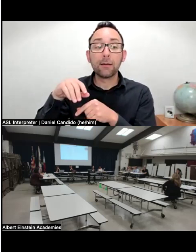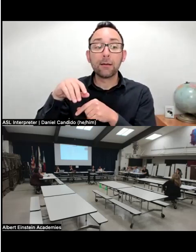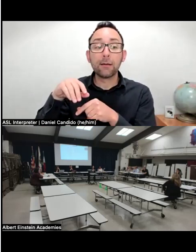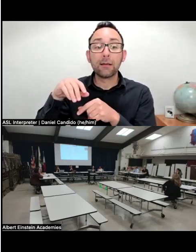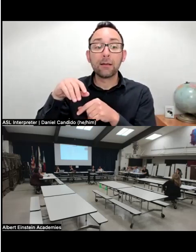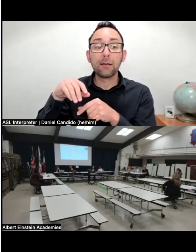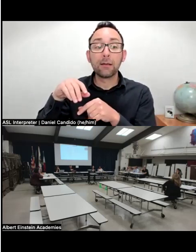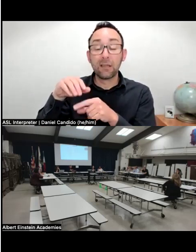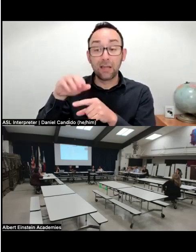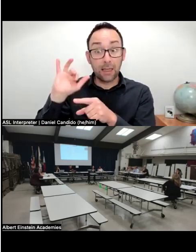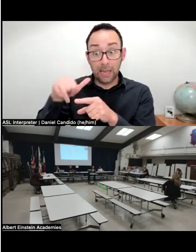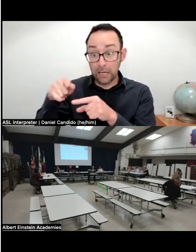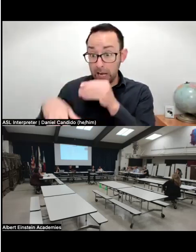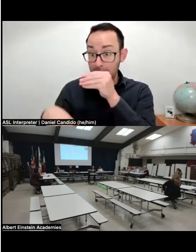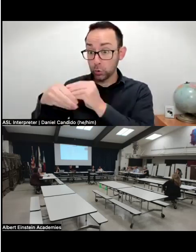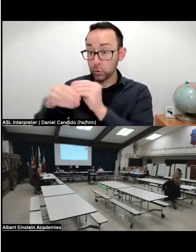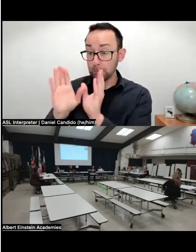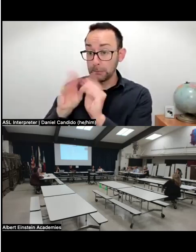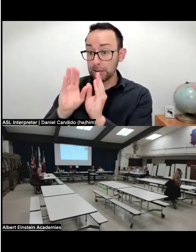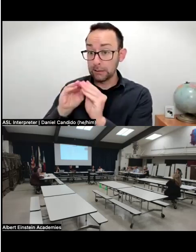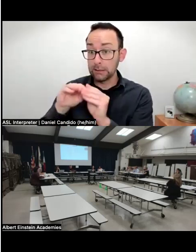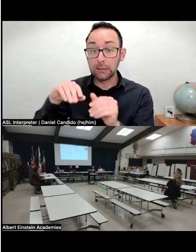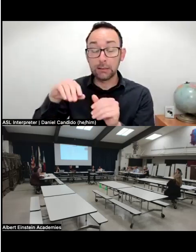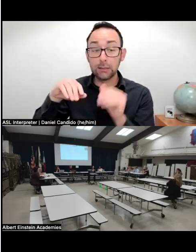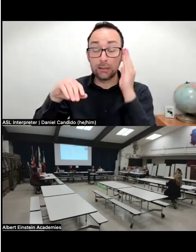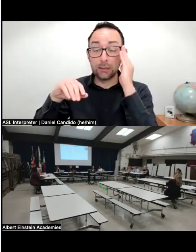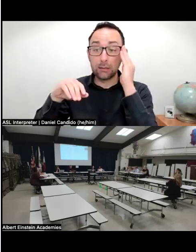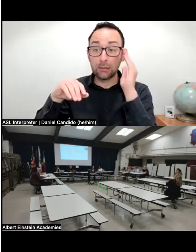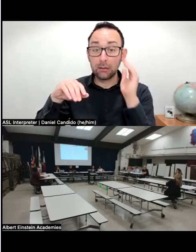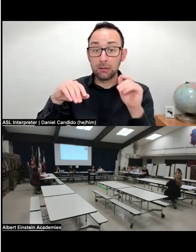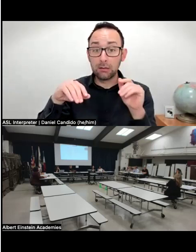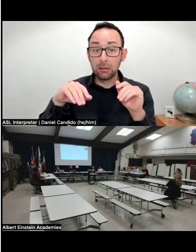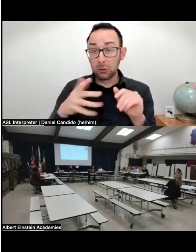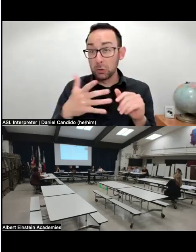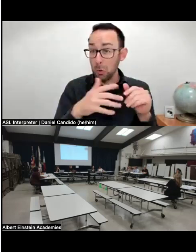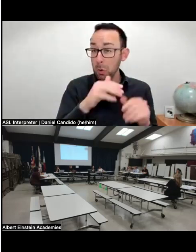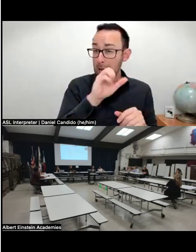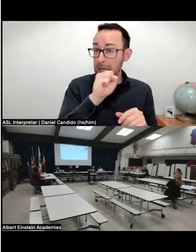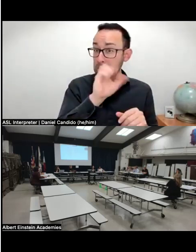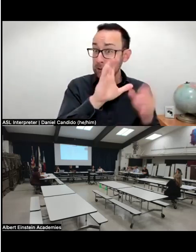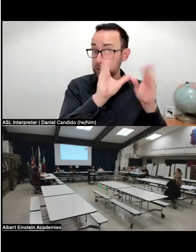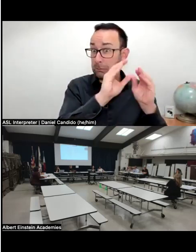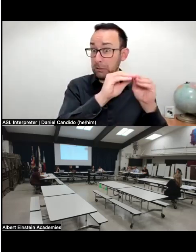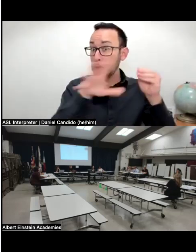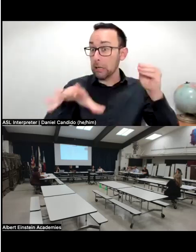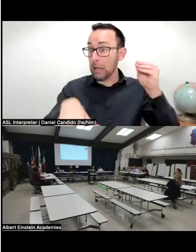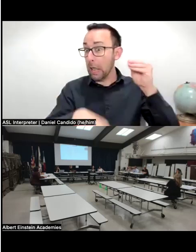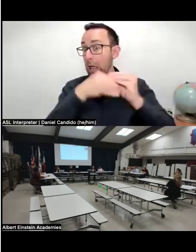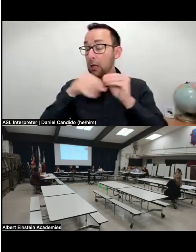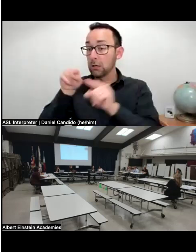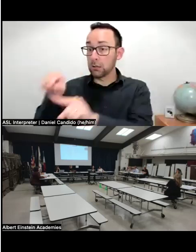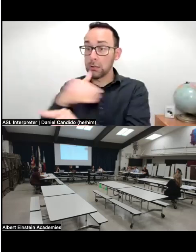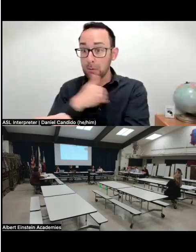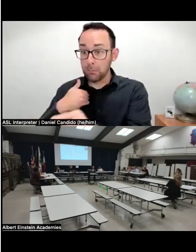additional meetings that, in addition to the SSC meetings those evenings? Do you know how this is with